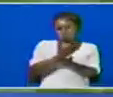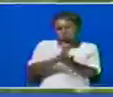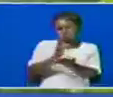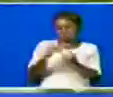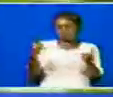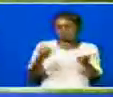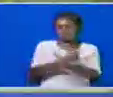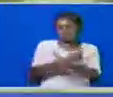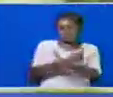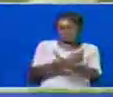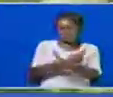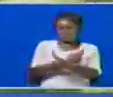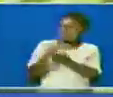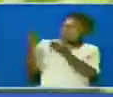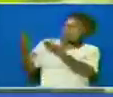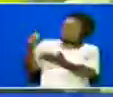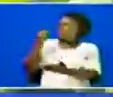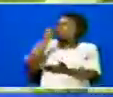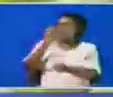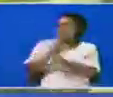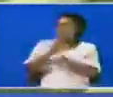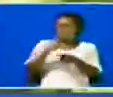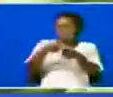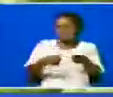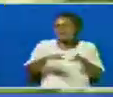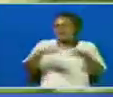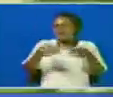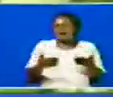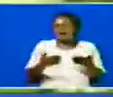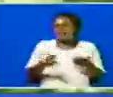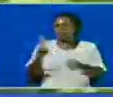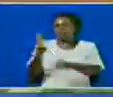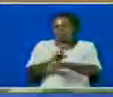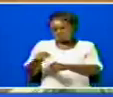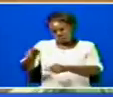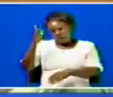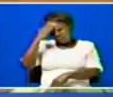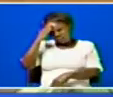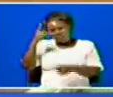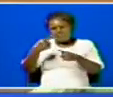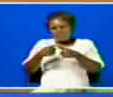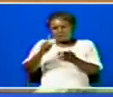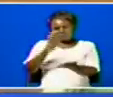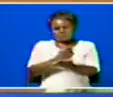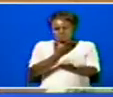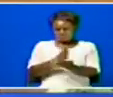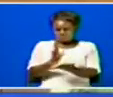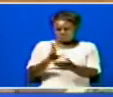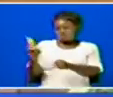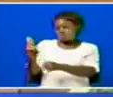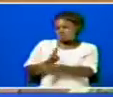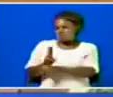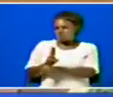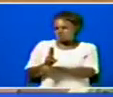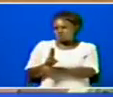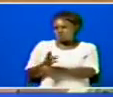of cassava, a crop they have eaten for years, and how to get the best out of it. Kini hiyo miogo tunatumia